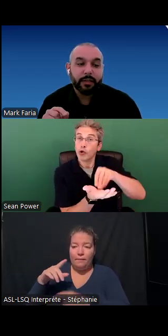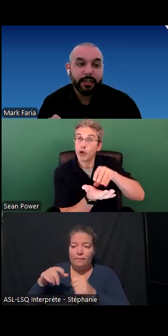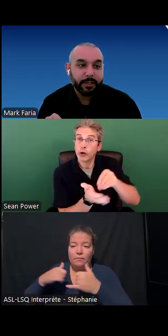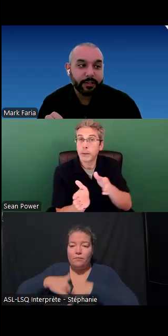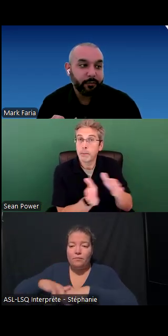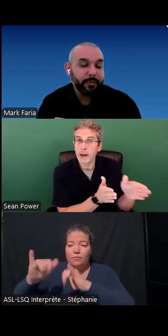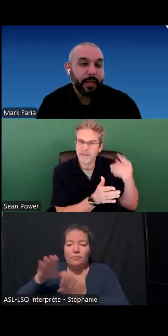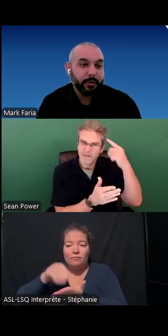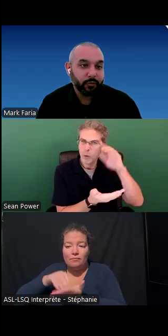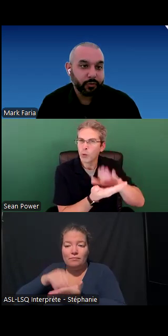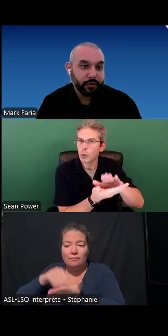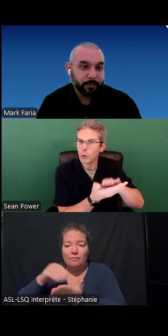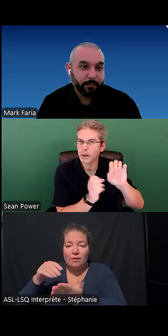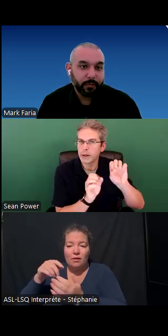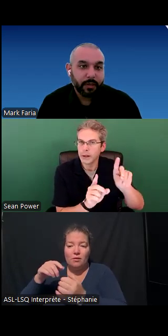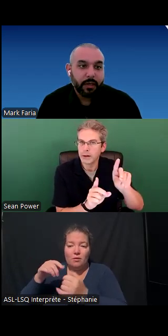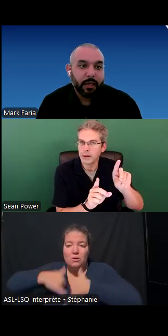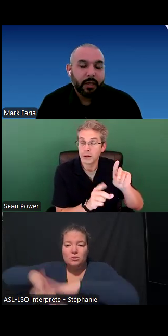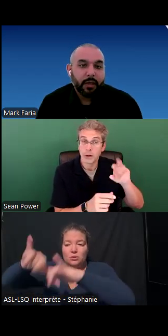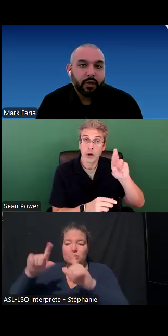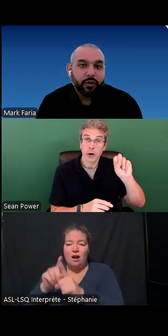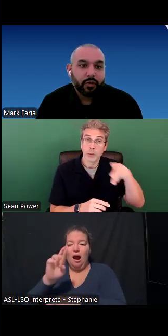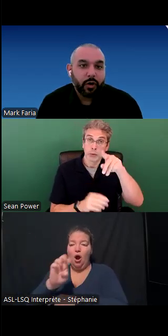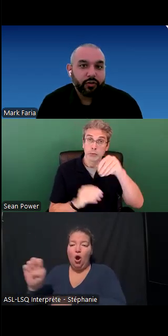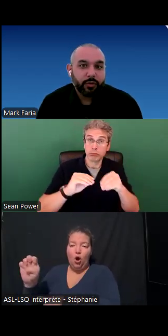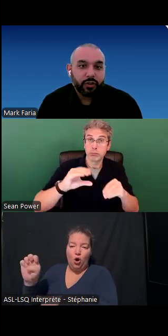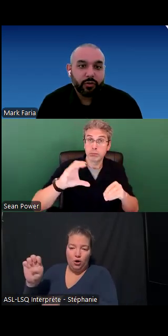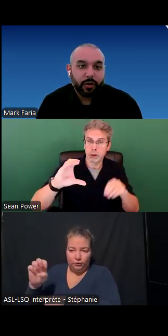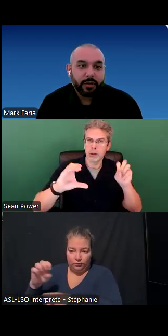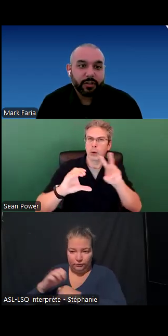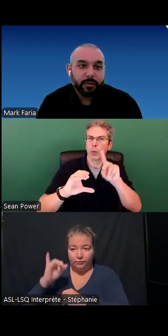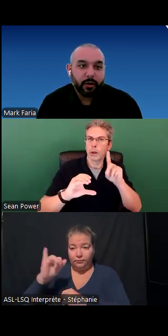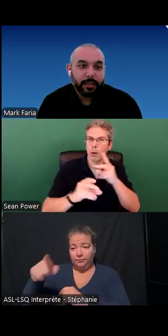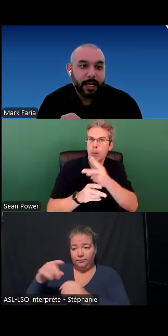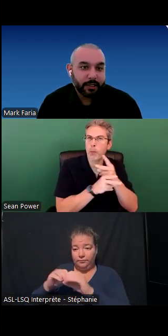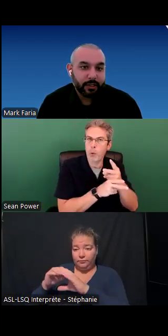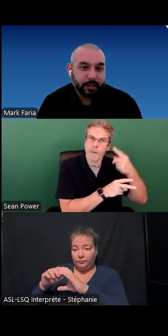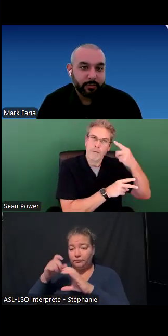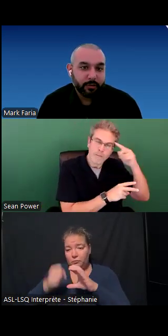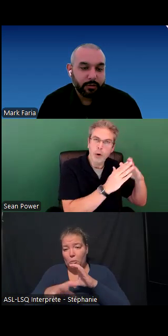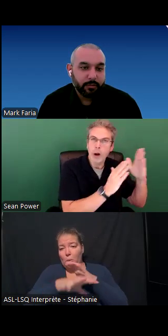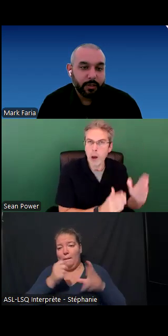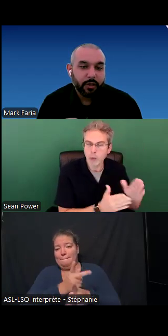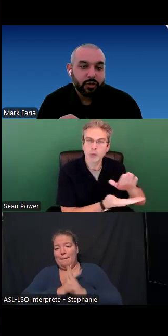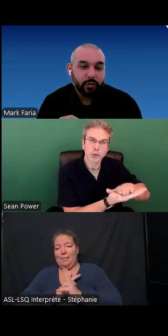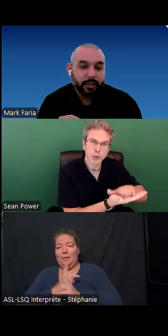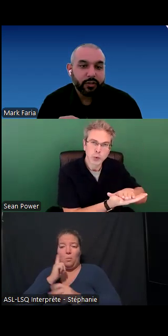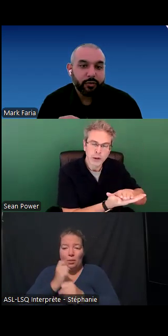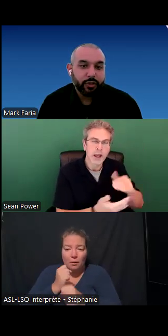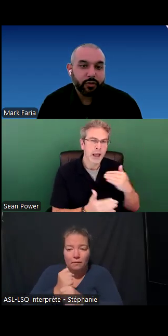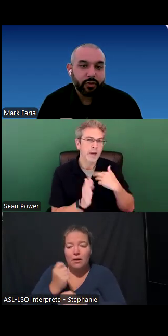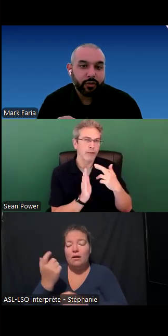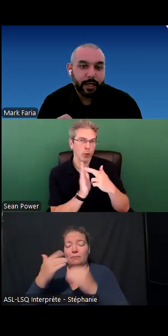specific limits and repayment rules. So contributions to an RSP are tax deductible. So it